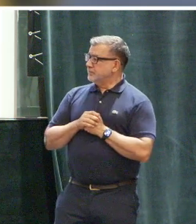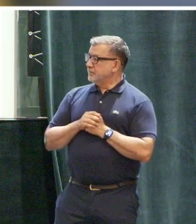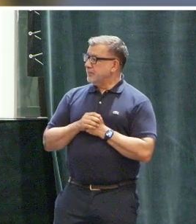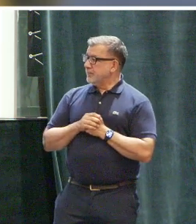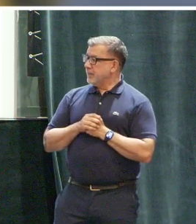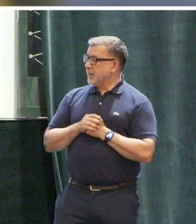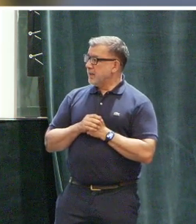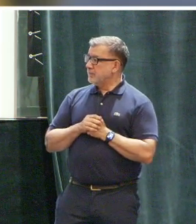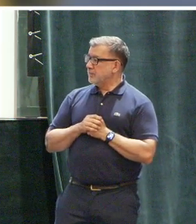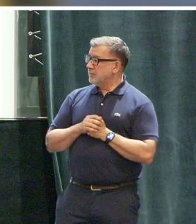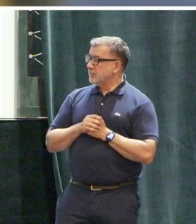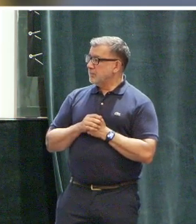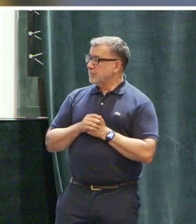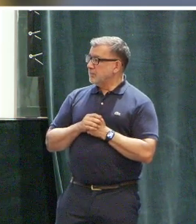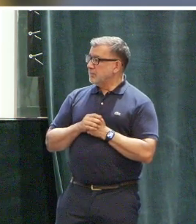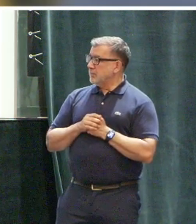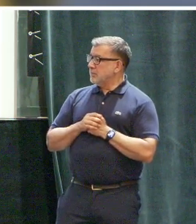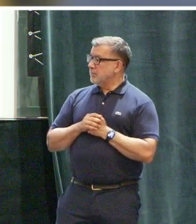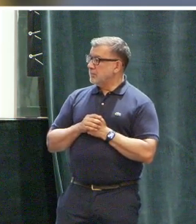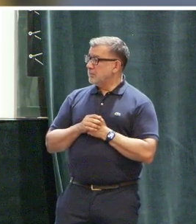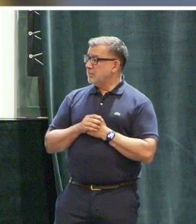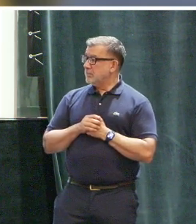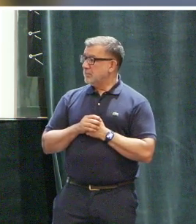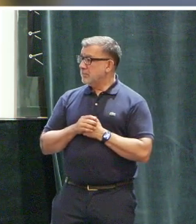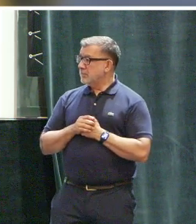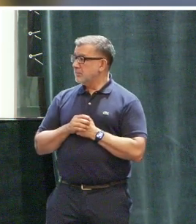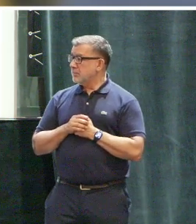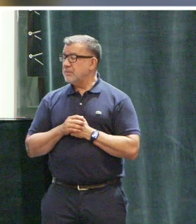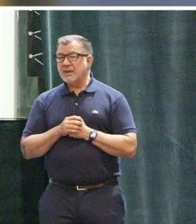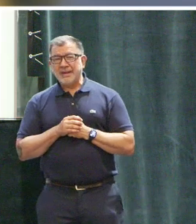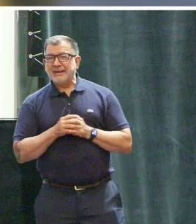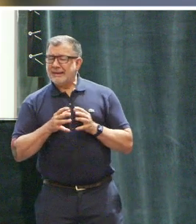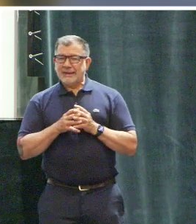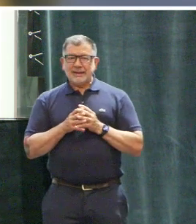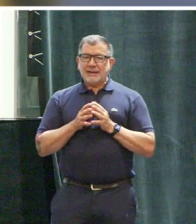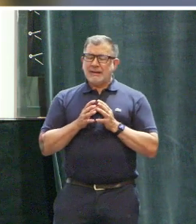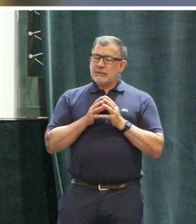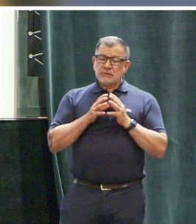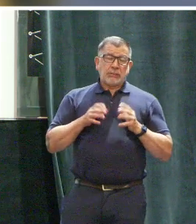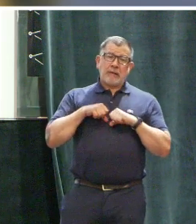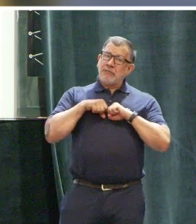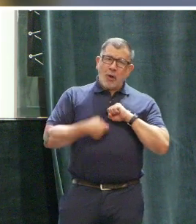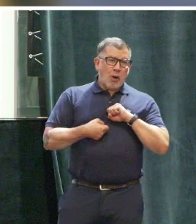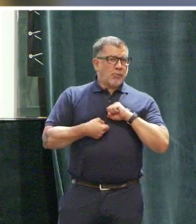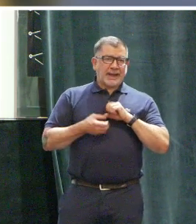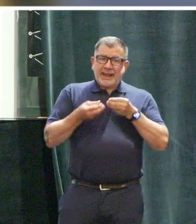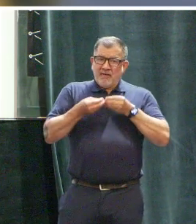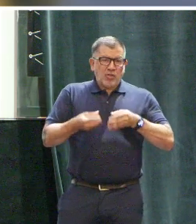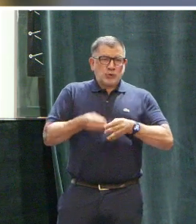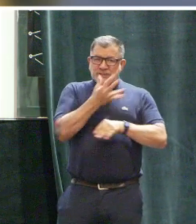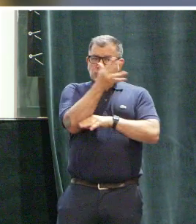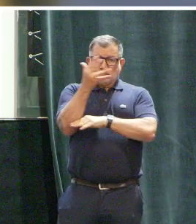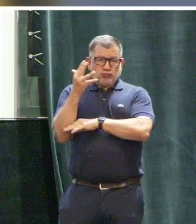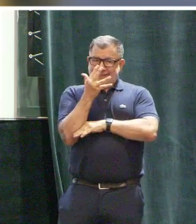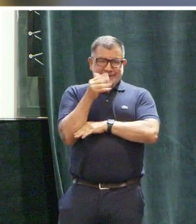So there is obviously a lot of heartache around the loss of trees in this area. If you've been coming to these events